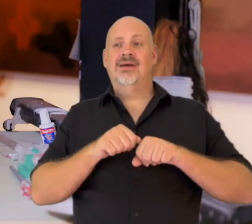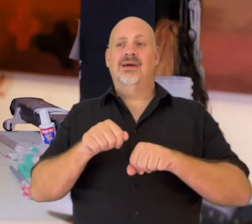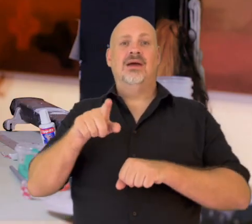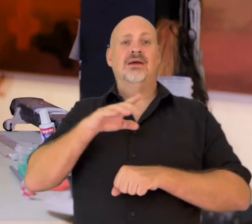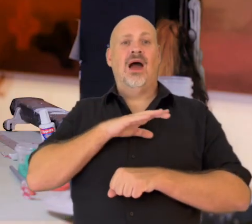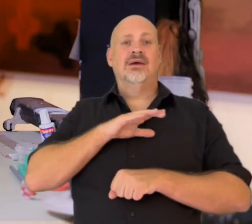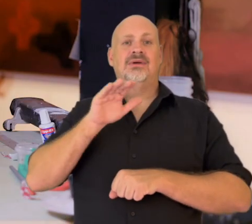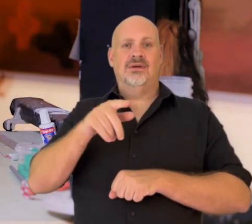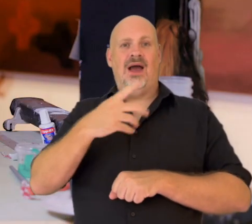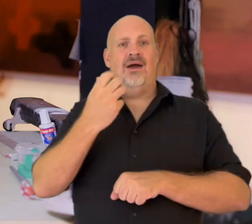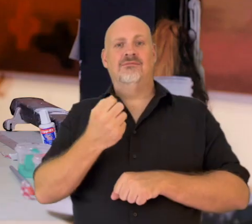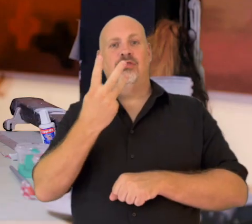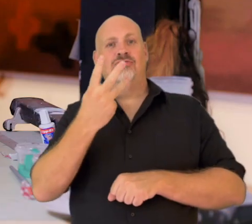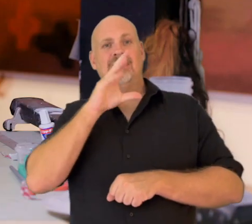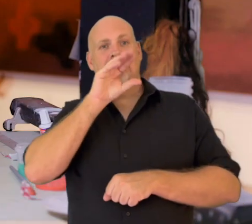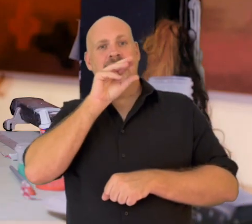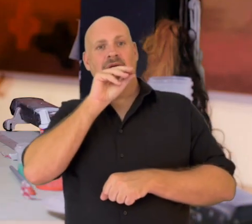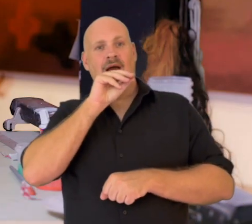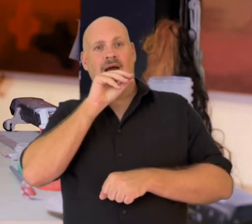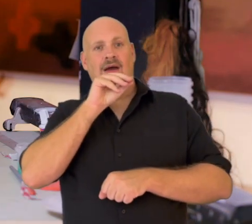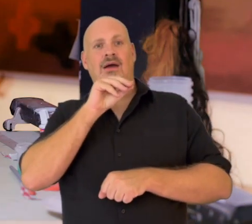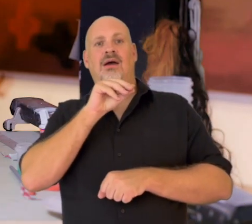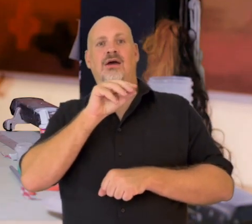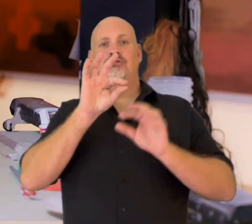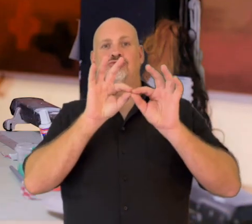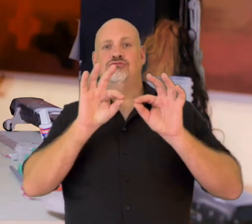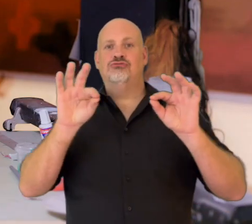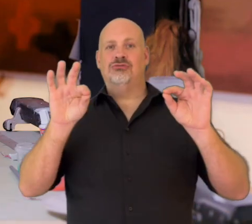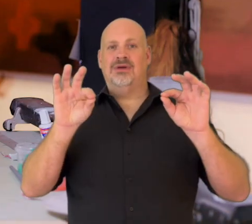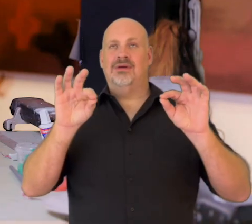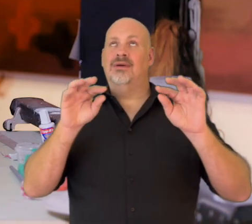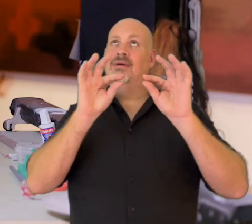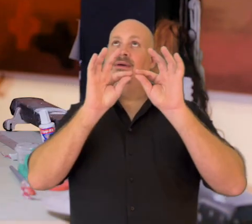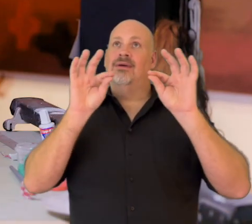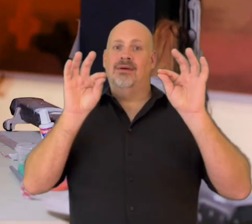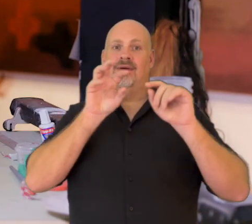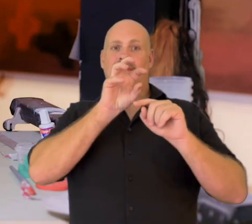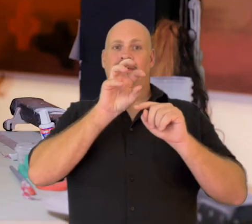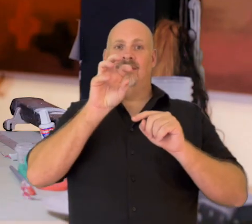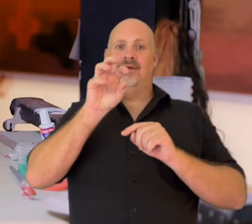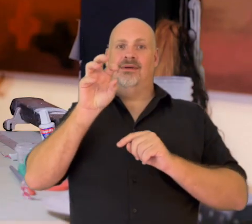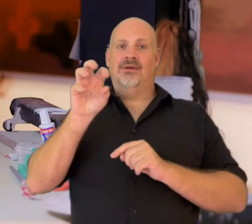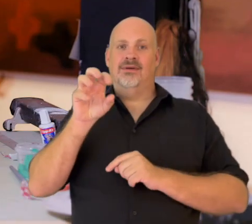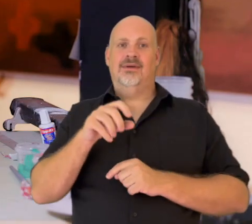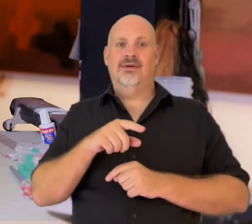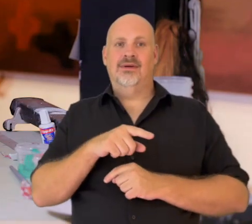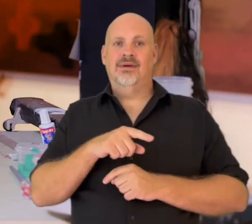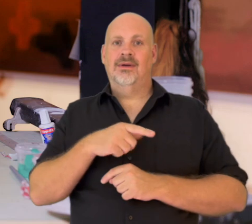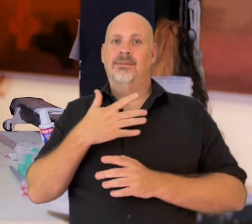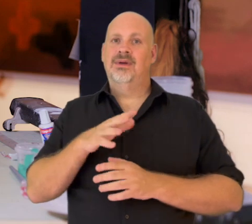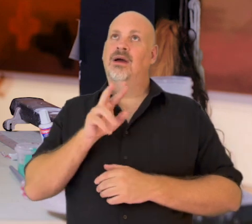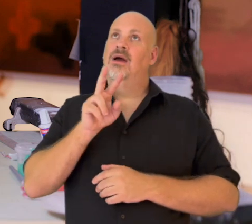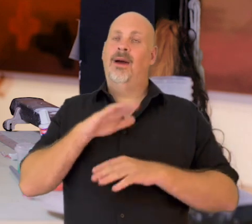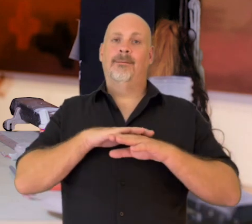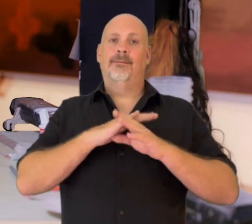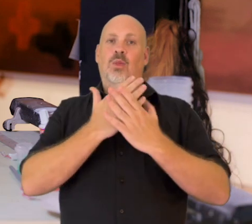you had 3 ducks on a piece of string across the top of the pram." So she'd obviously spent months just gazing up